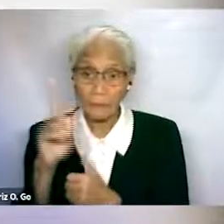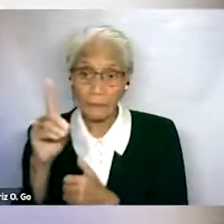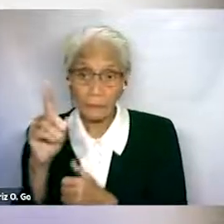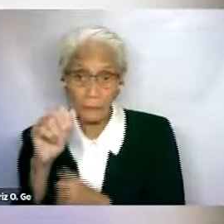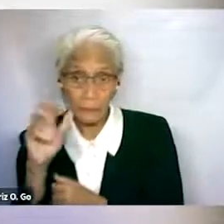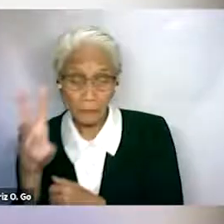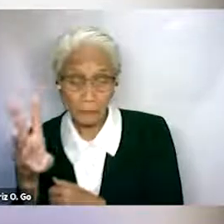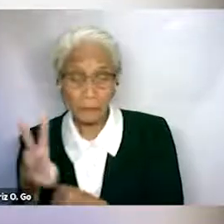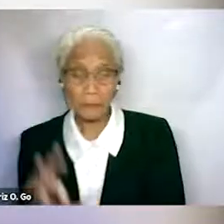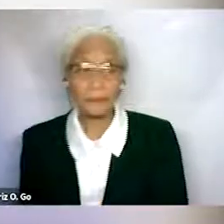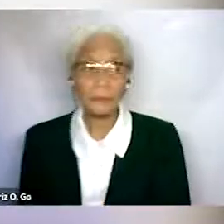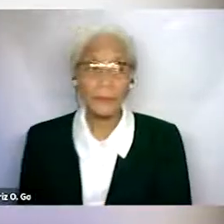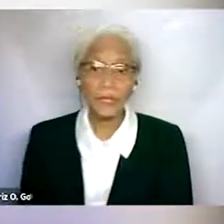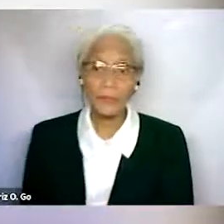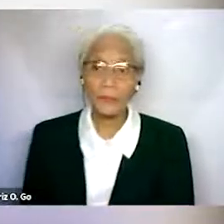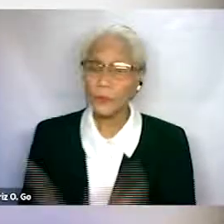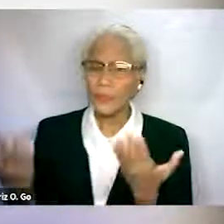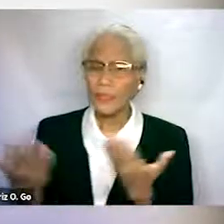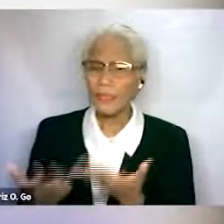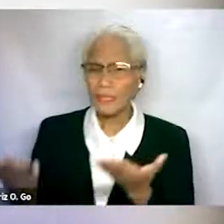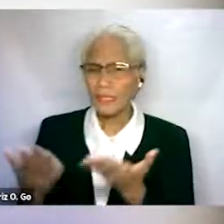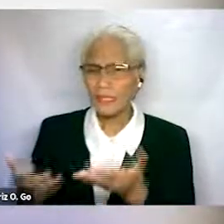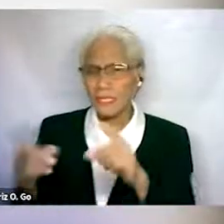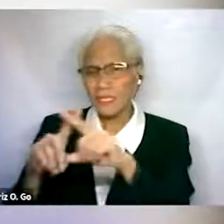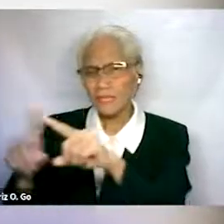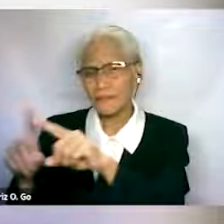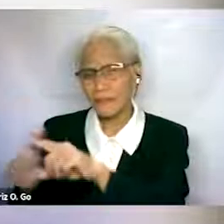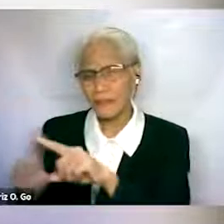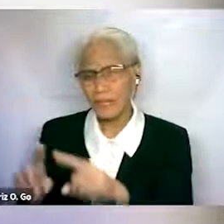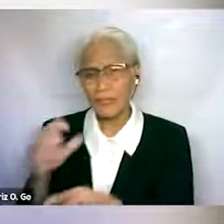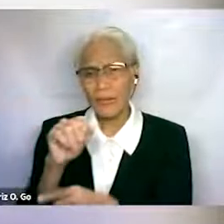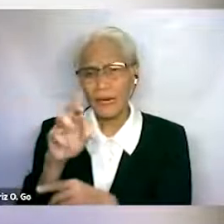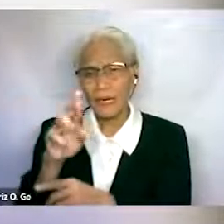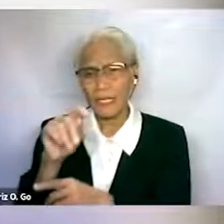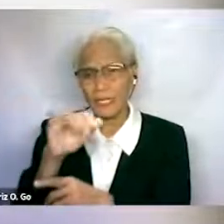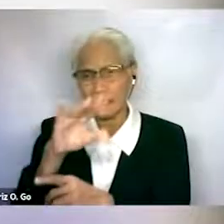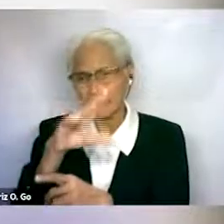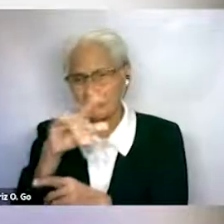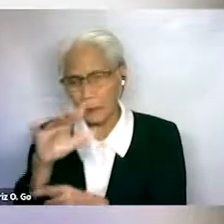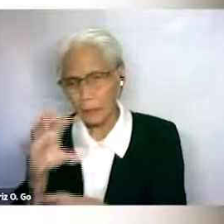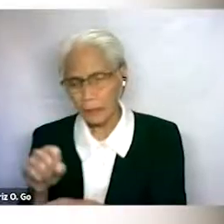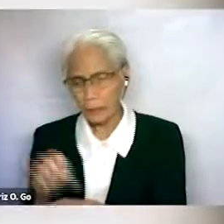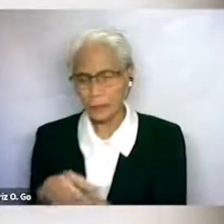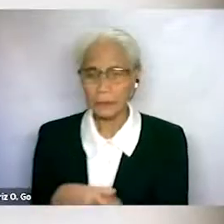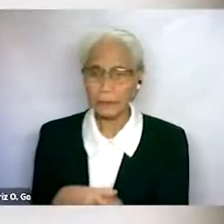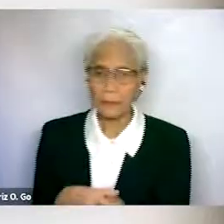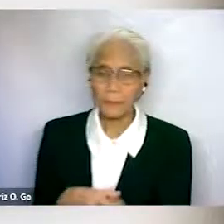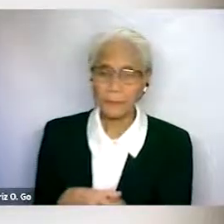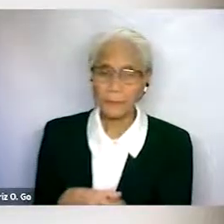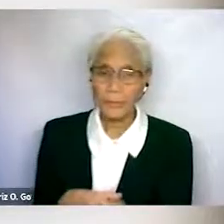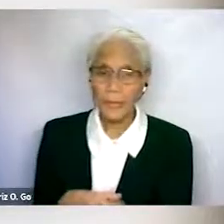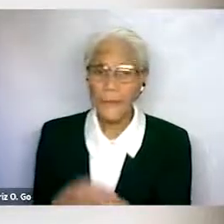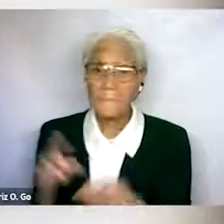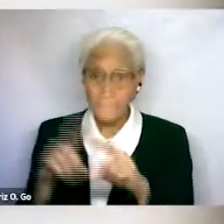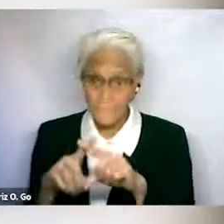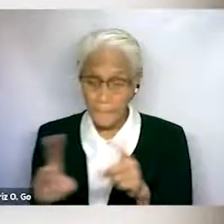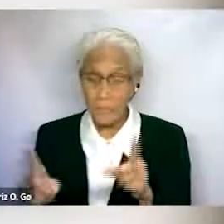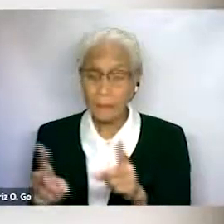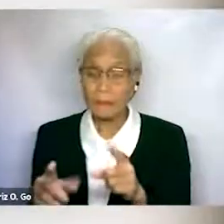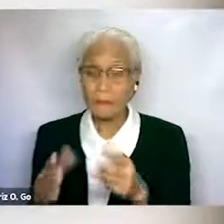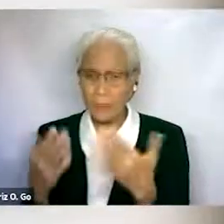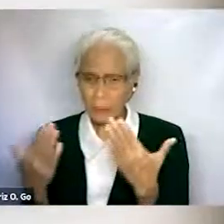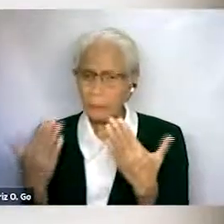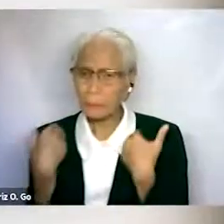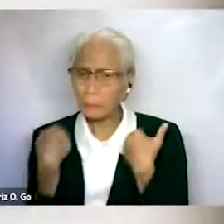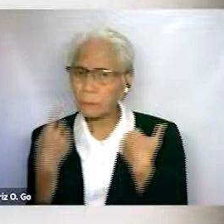In the CRC, it's 18 experts and 5-year reporting cycle. And another important work of the CEDAW